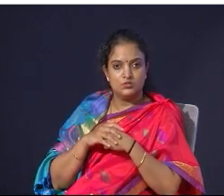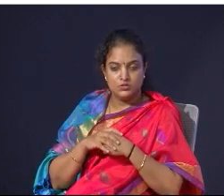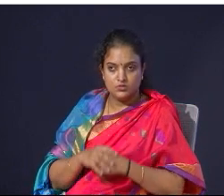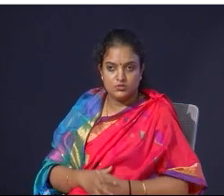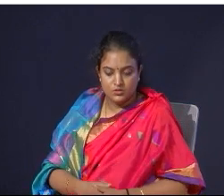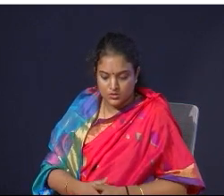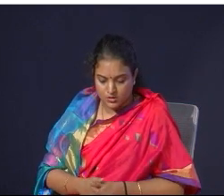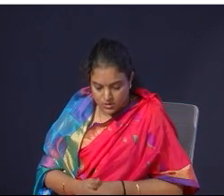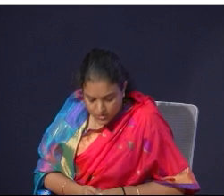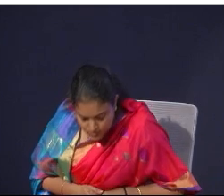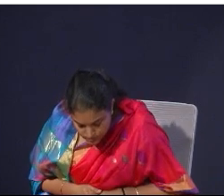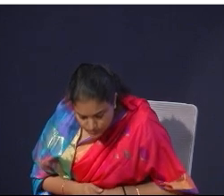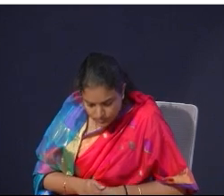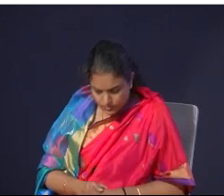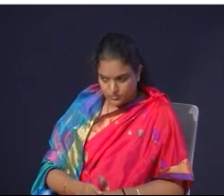this is purely